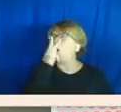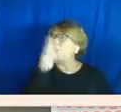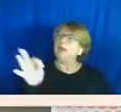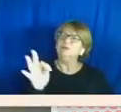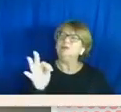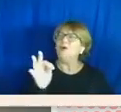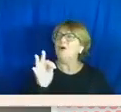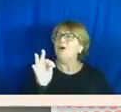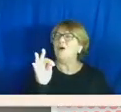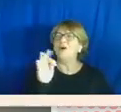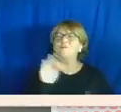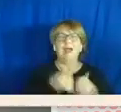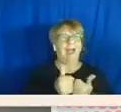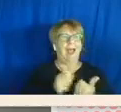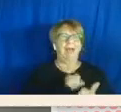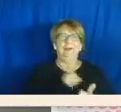how